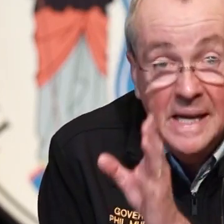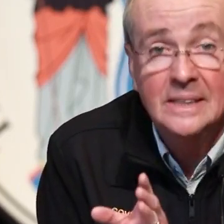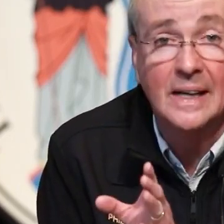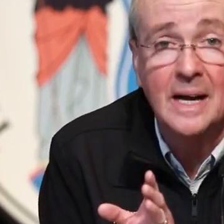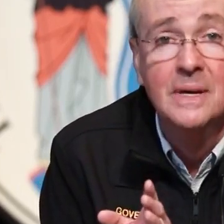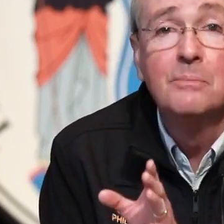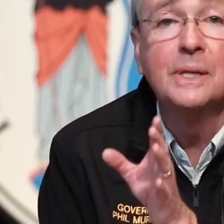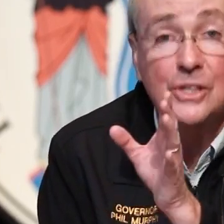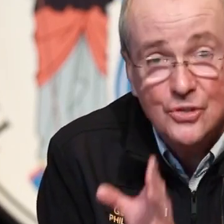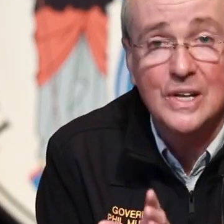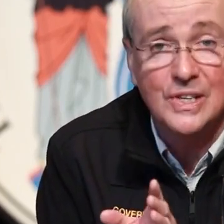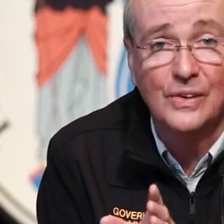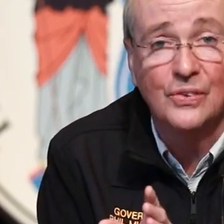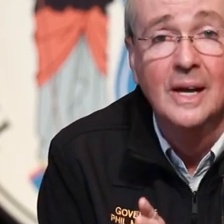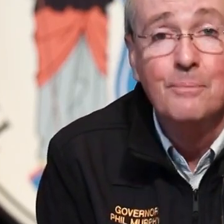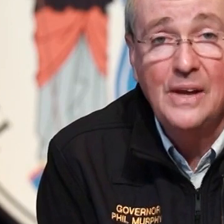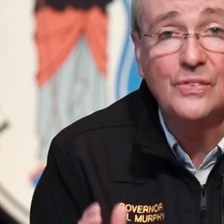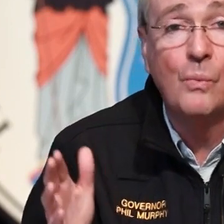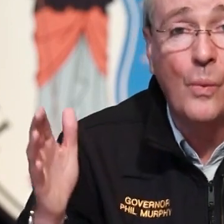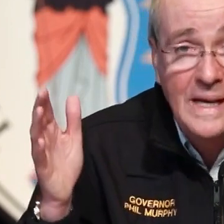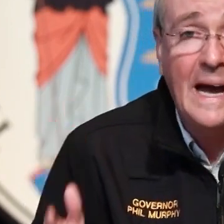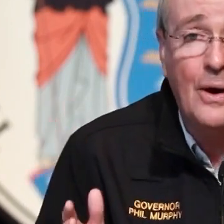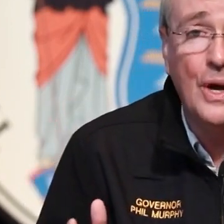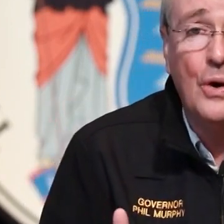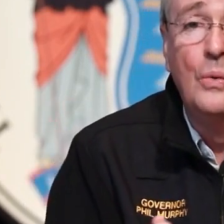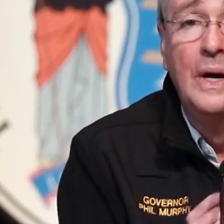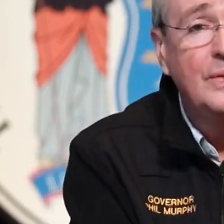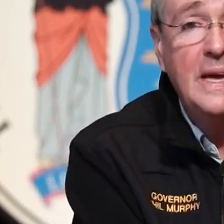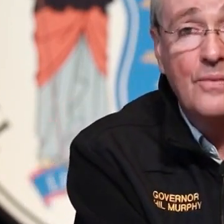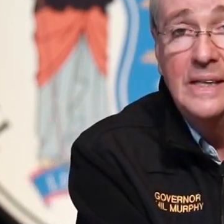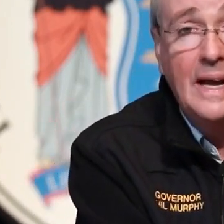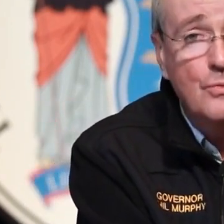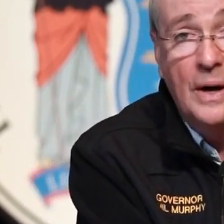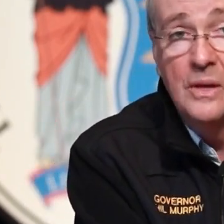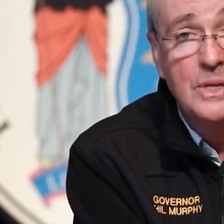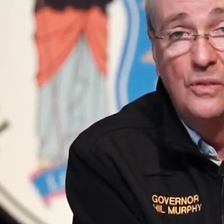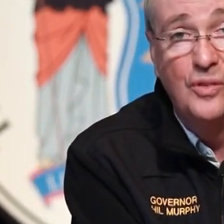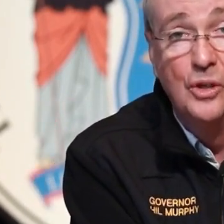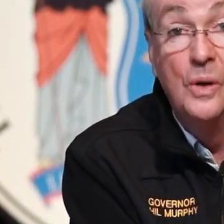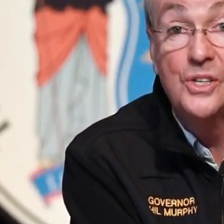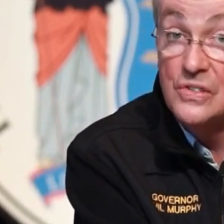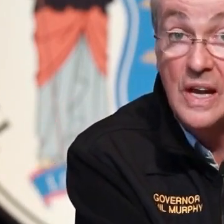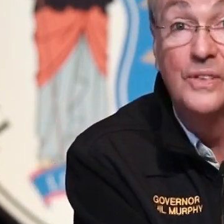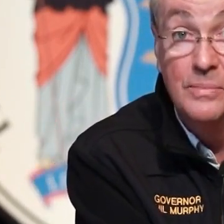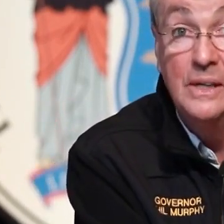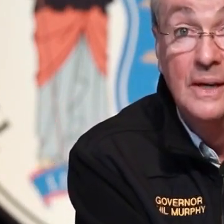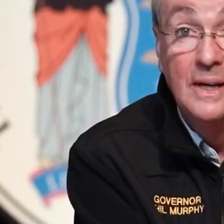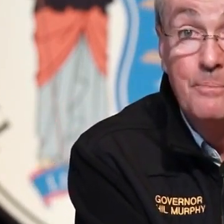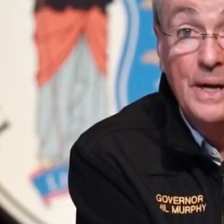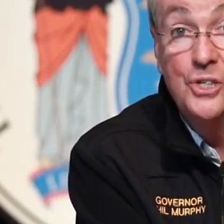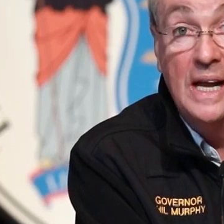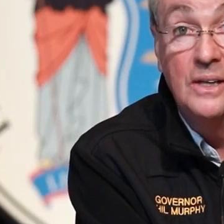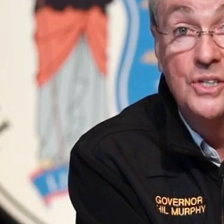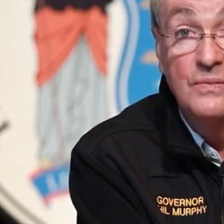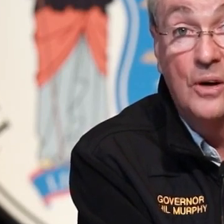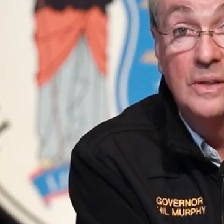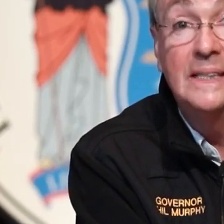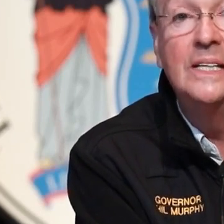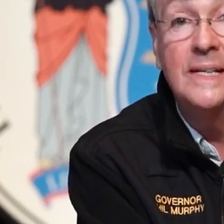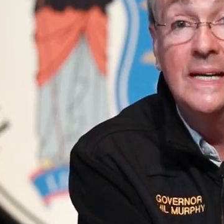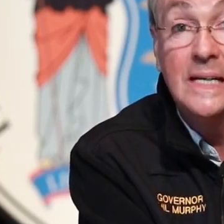in the meantime, please trust us. Based on what we now know, the everyday run-of-the-mill flu, which itself could be a big challenge